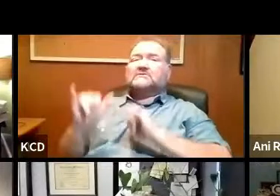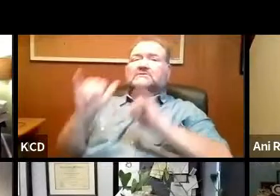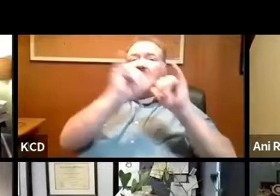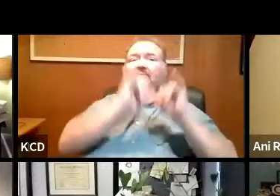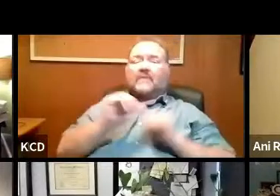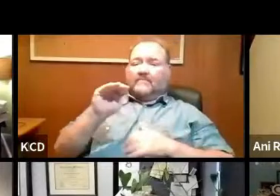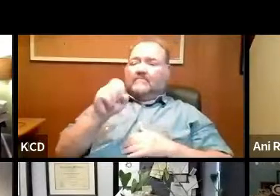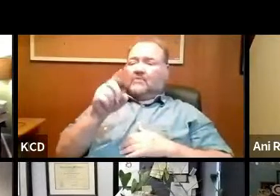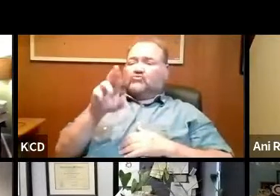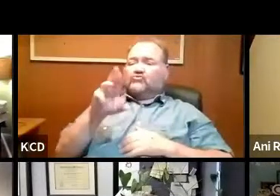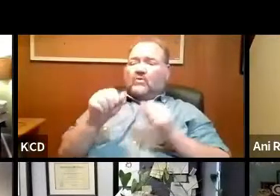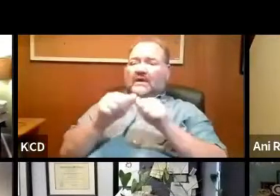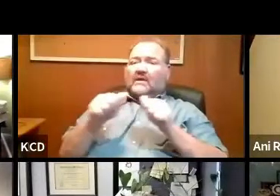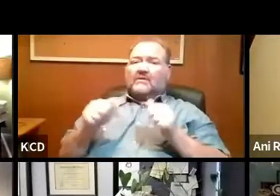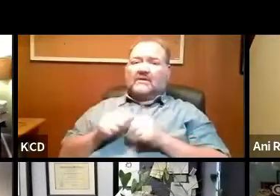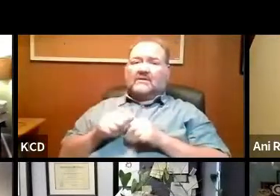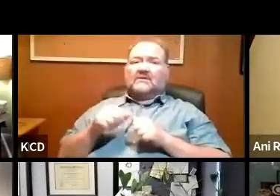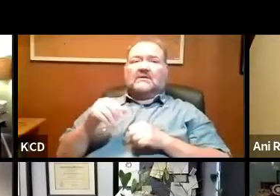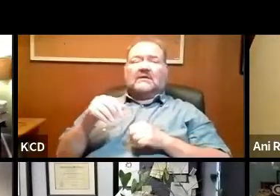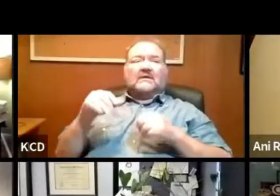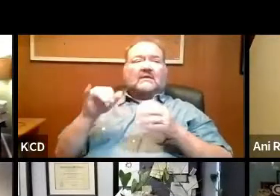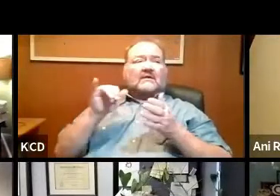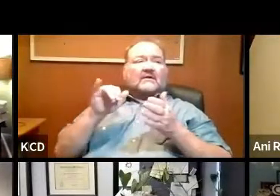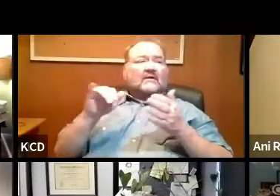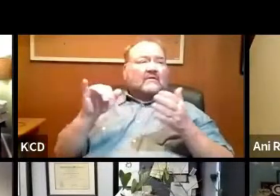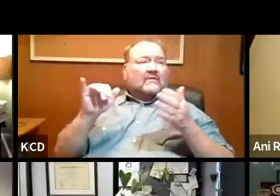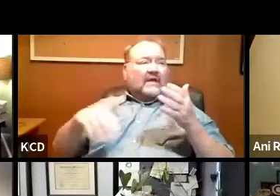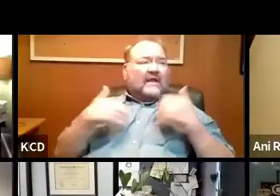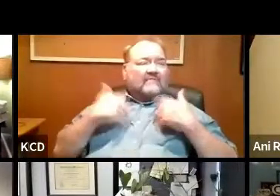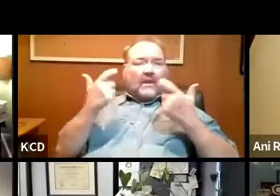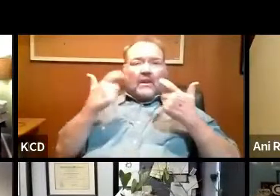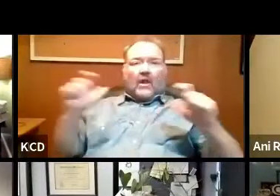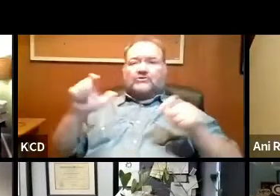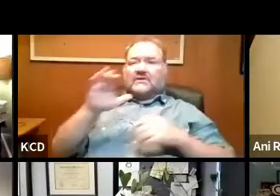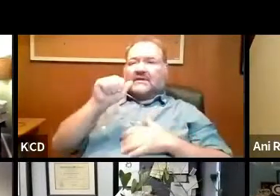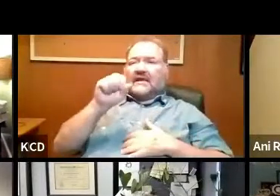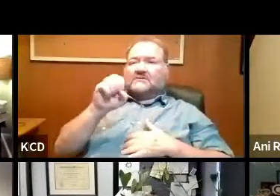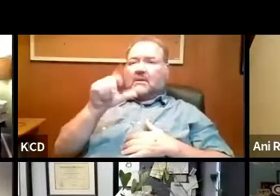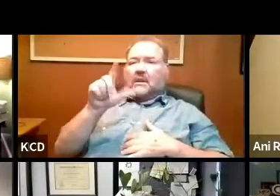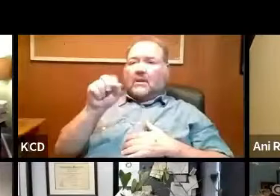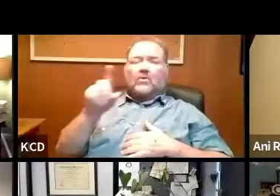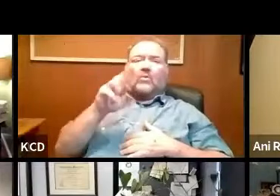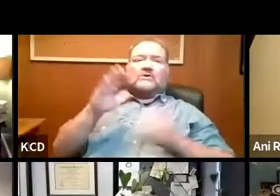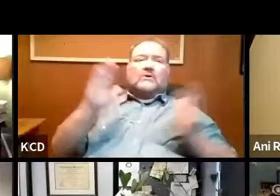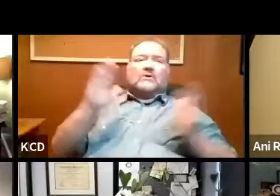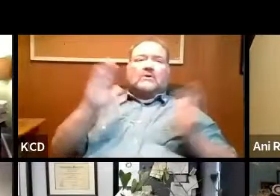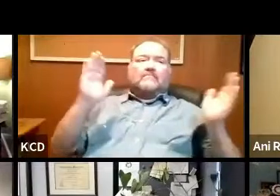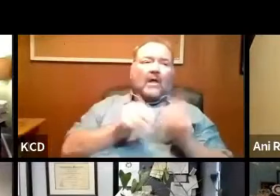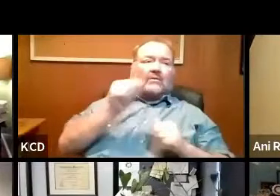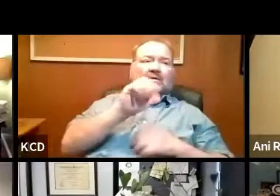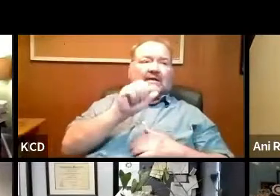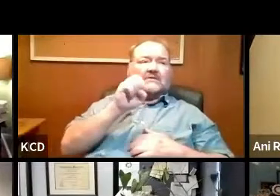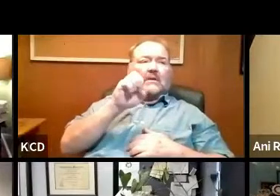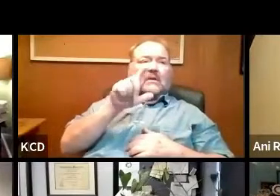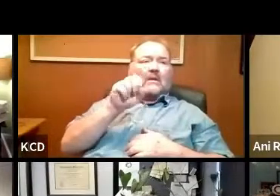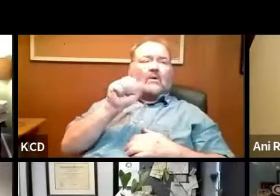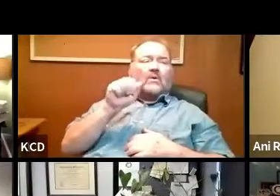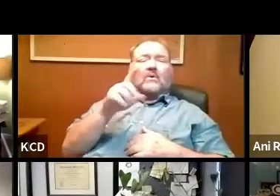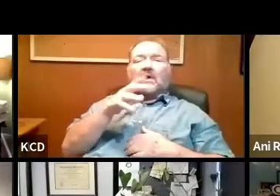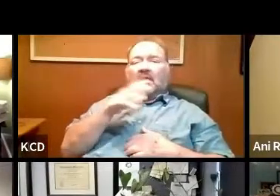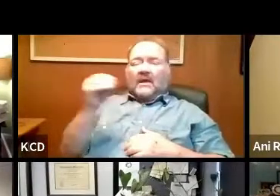metropolitan areas, or maybe other metropolitan areas that had a larger caseload or a smaller caseload, and when they